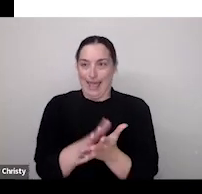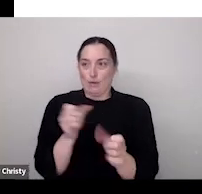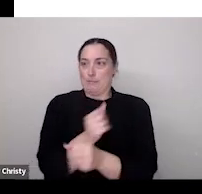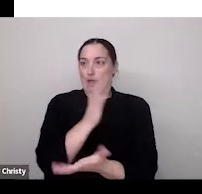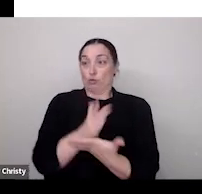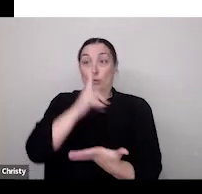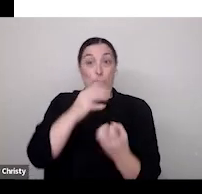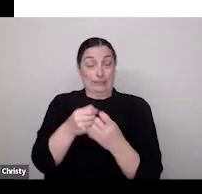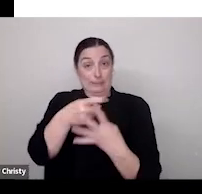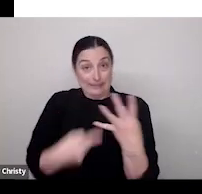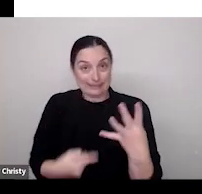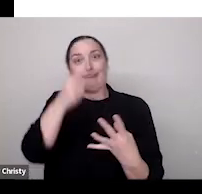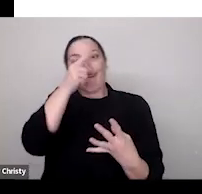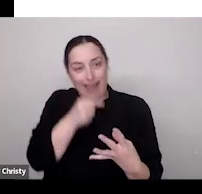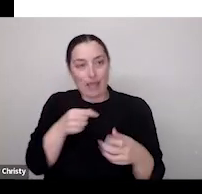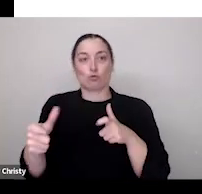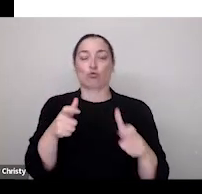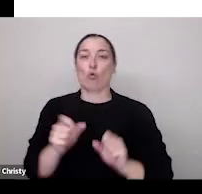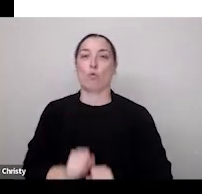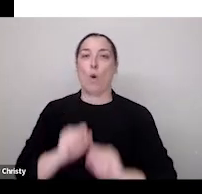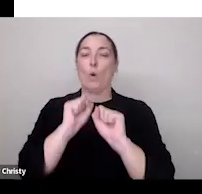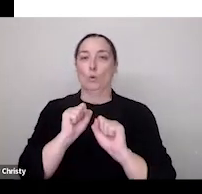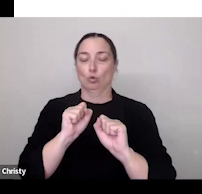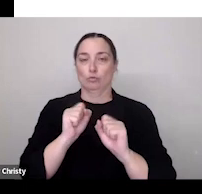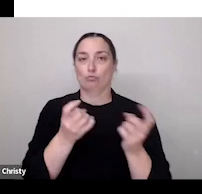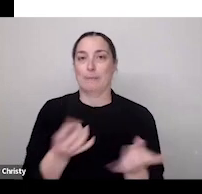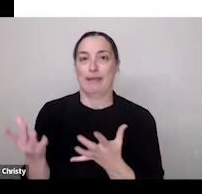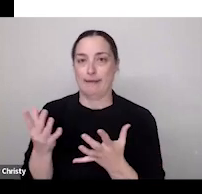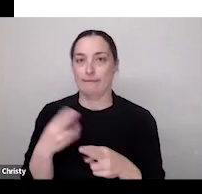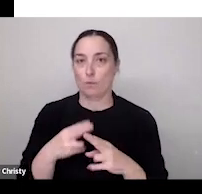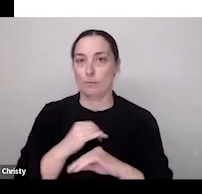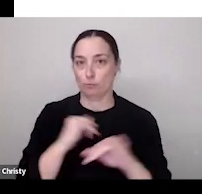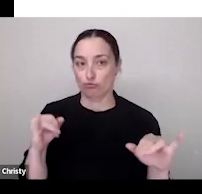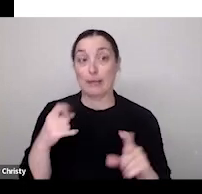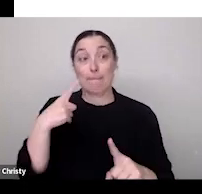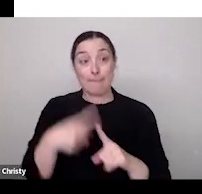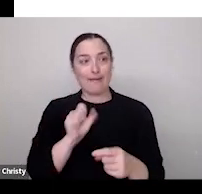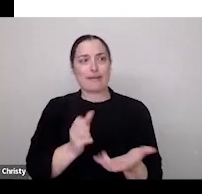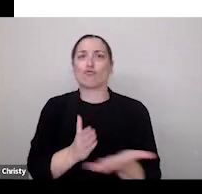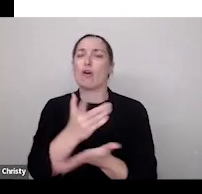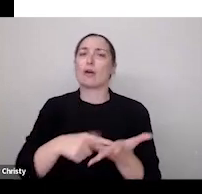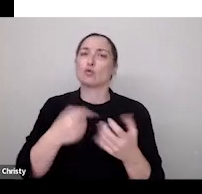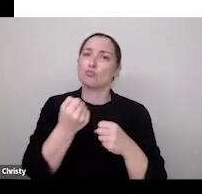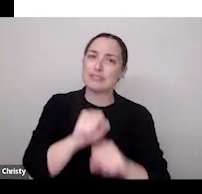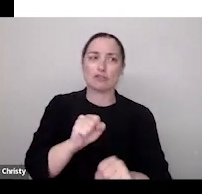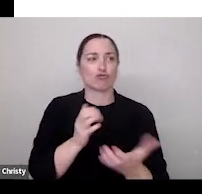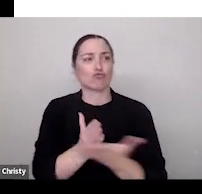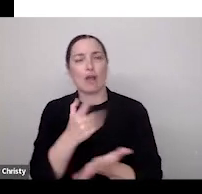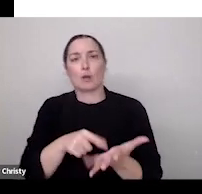with disability to take control of their own emergency preparedness while also ensuring their rights to protection and safety are